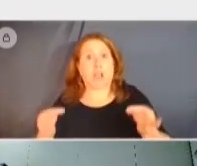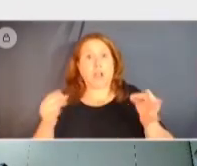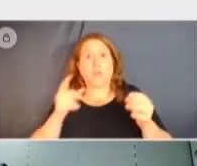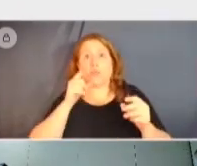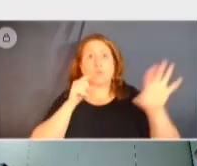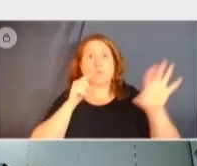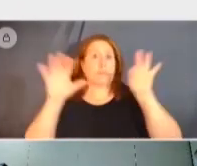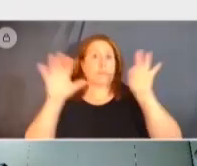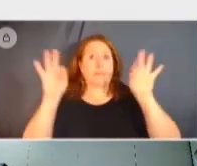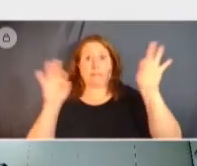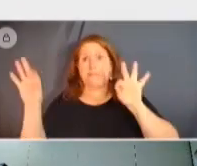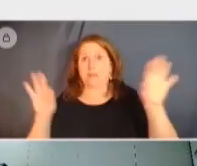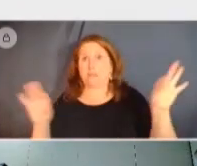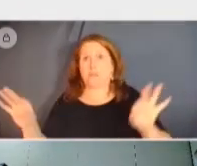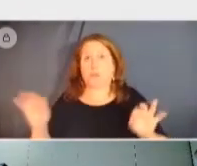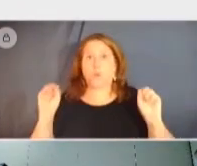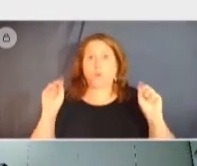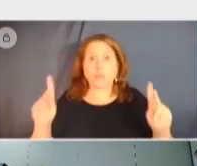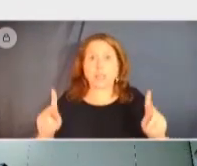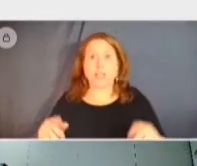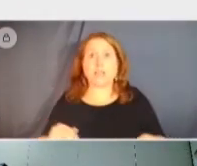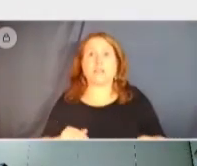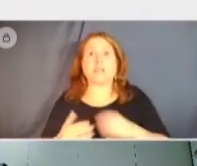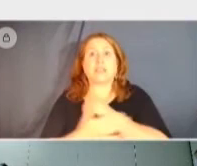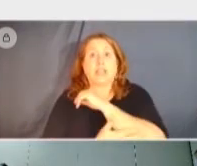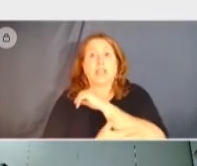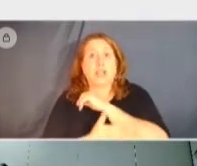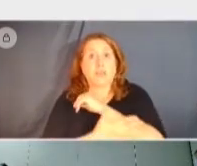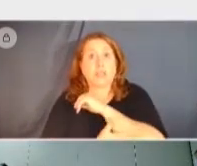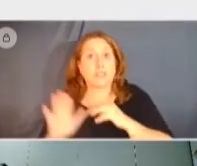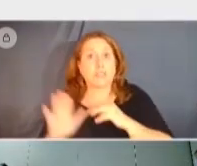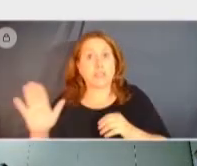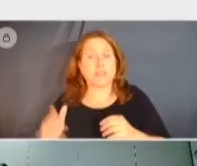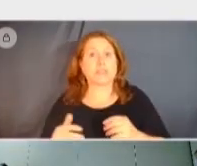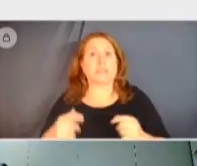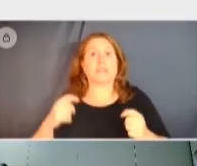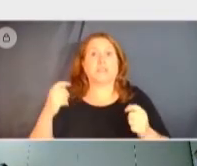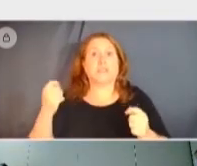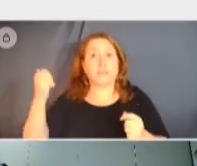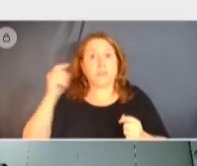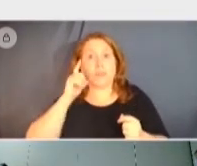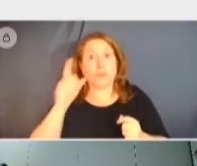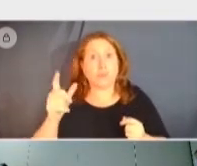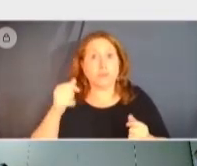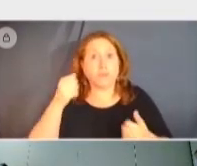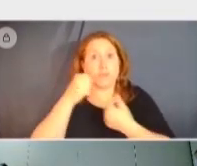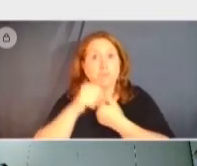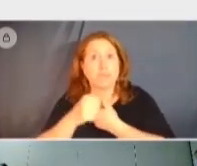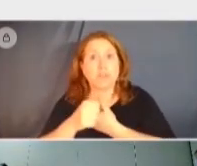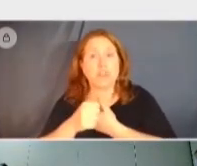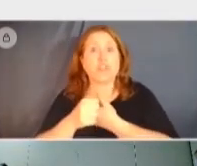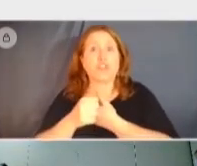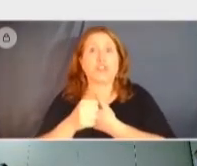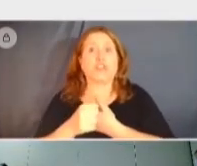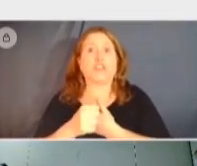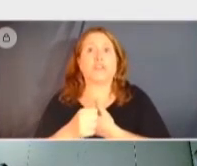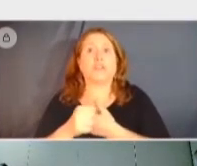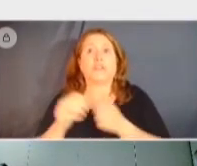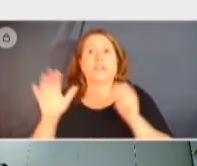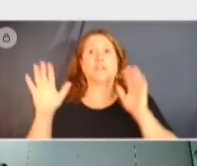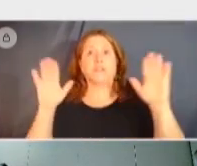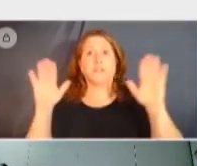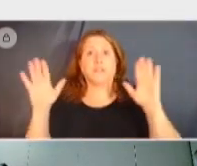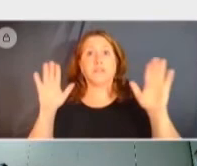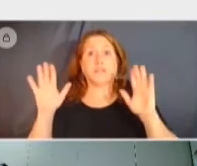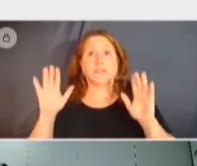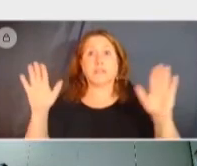your county executive for a budget next year, they will probably remember that you've countermanded them and done whatever you felt like doing. And I think we run that